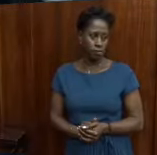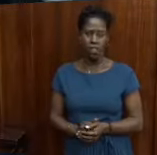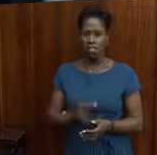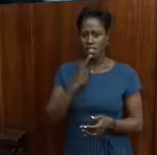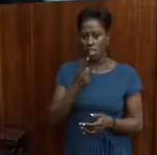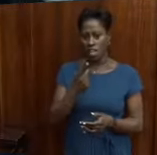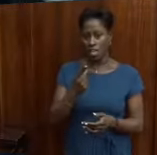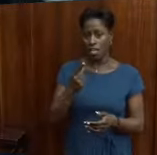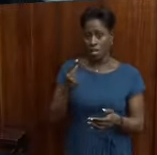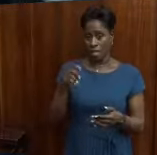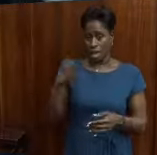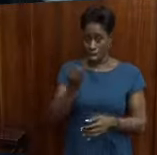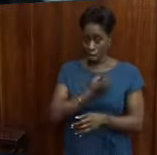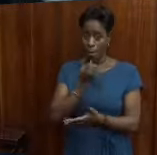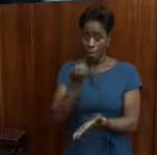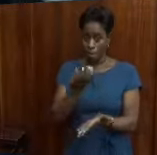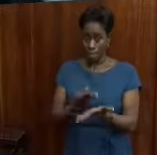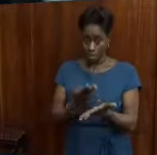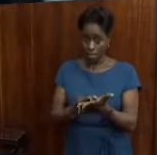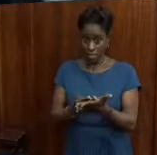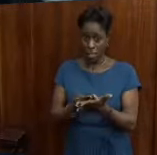strong, with a US dollar backing of